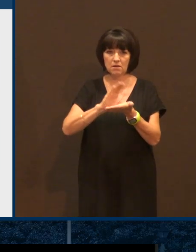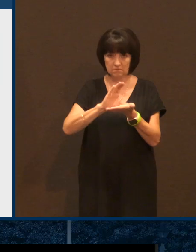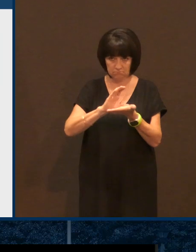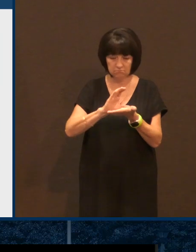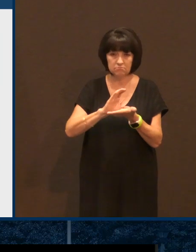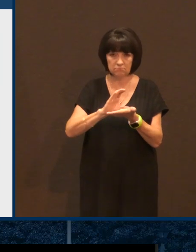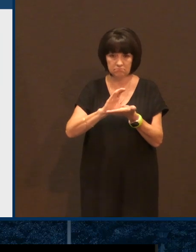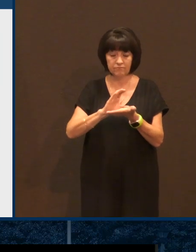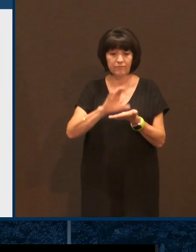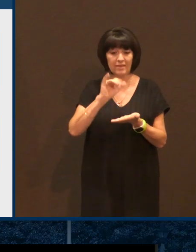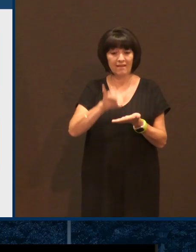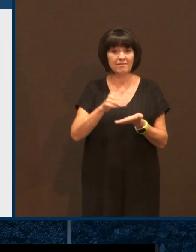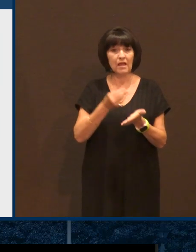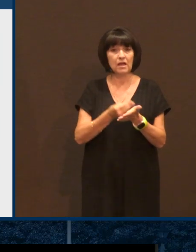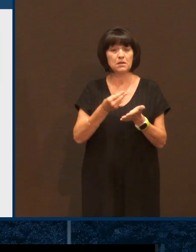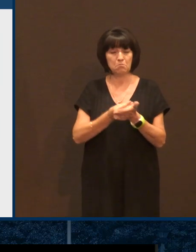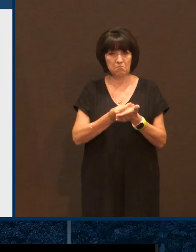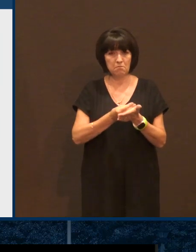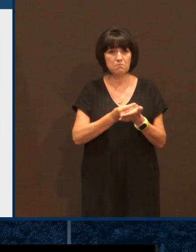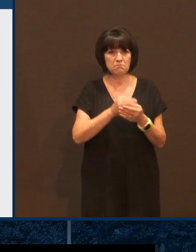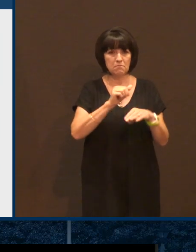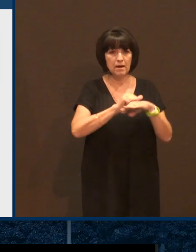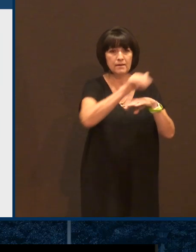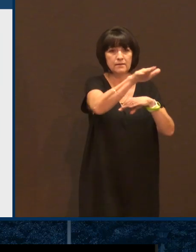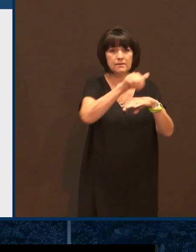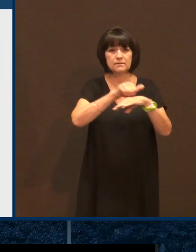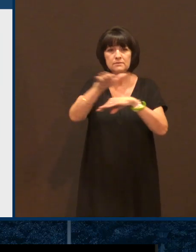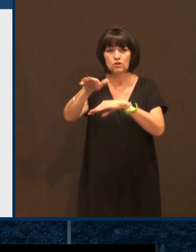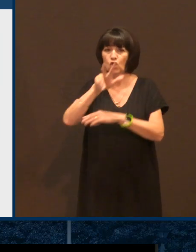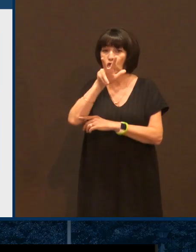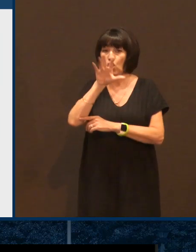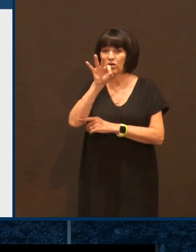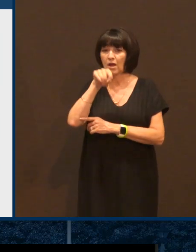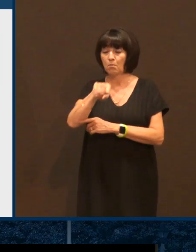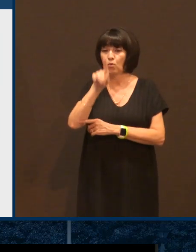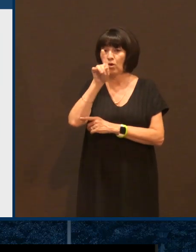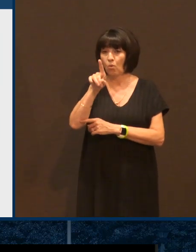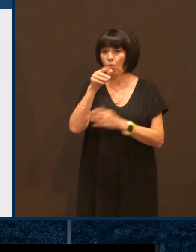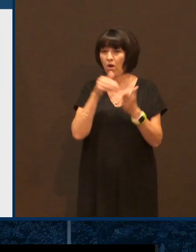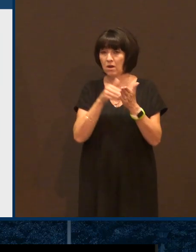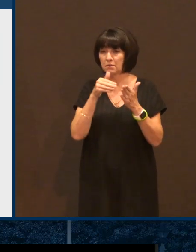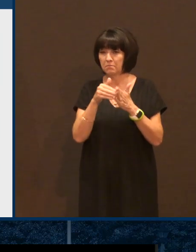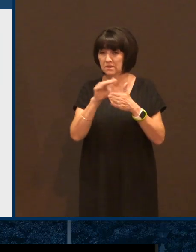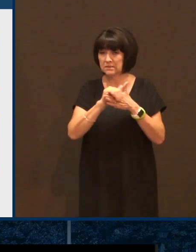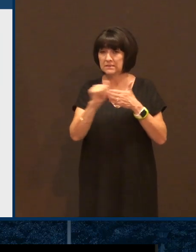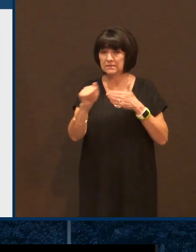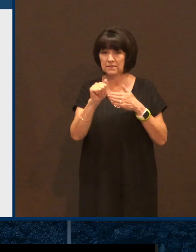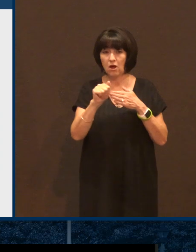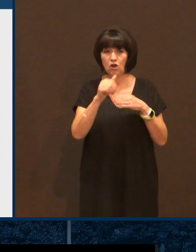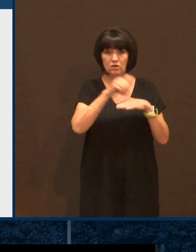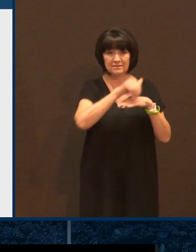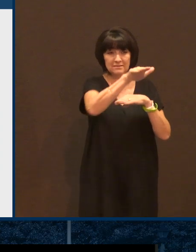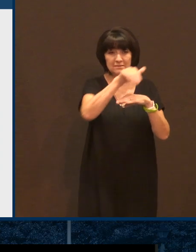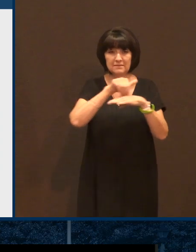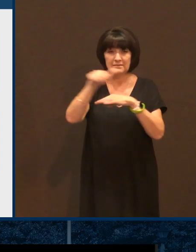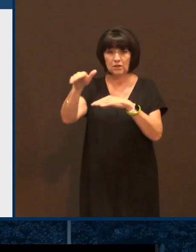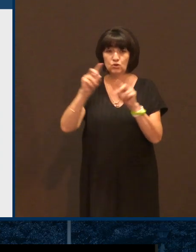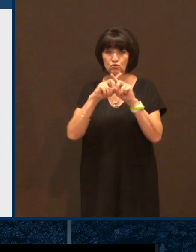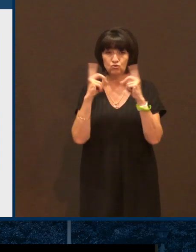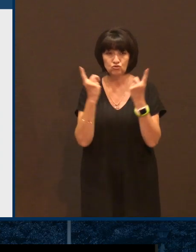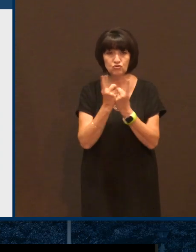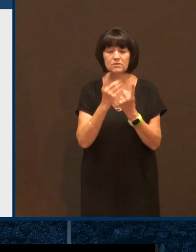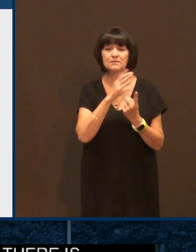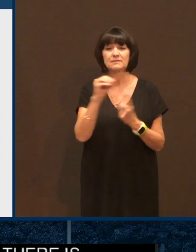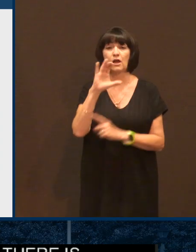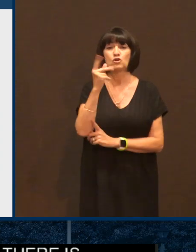that went out to districts. $39.1 million was directed to district and charter school